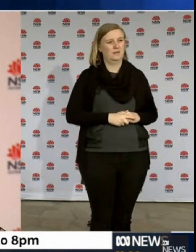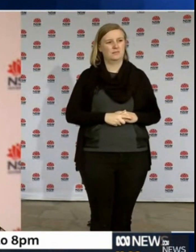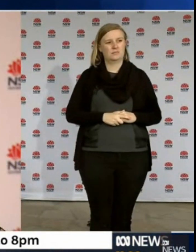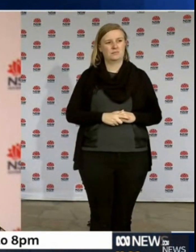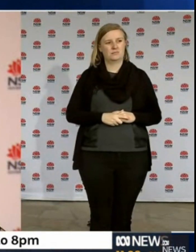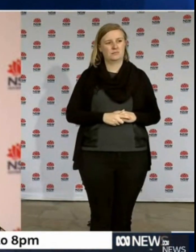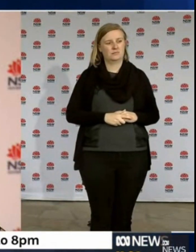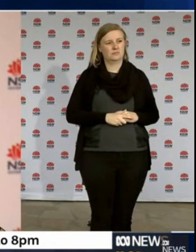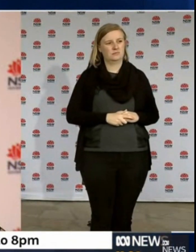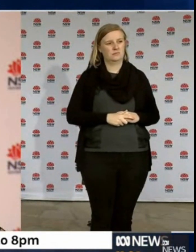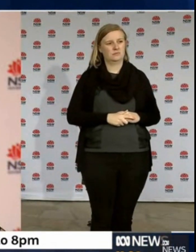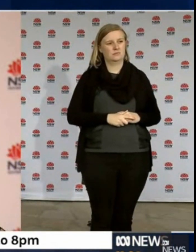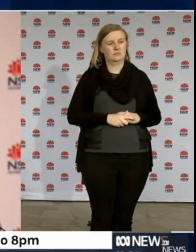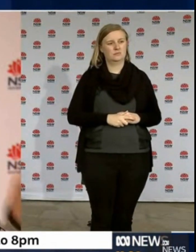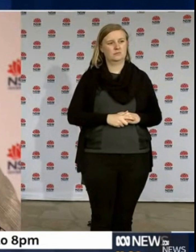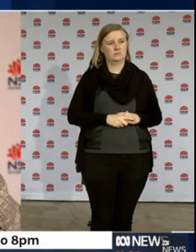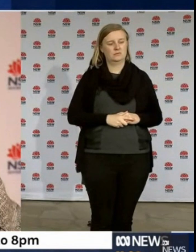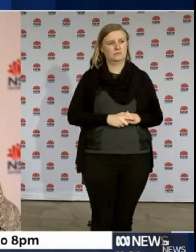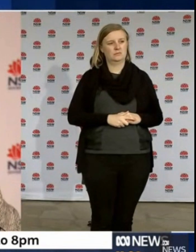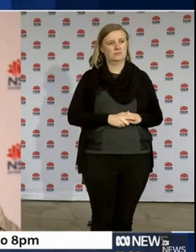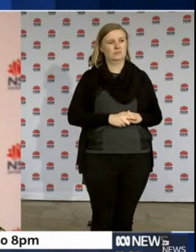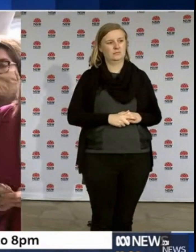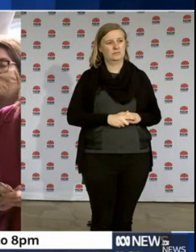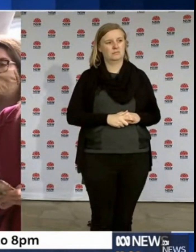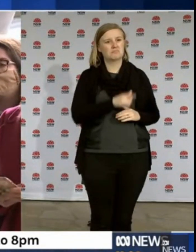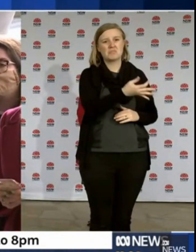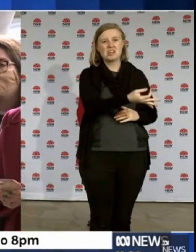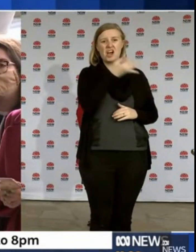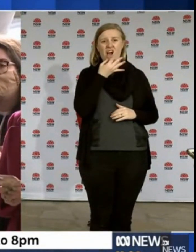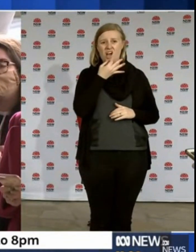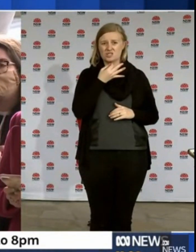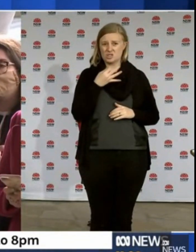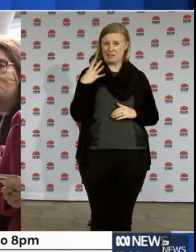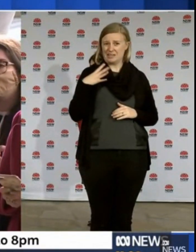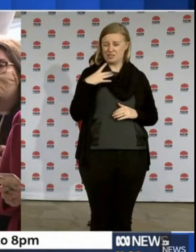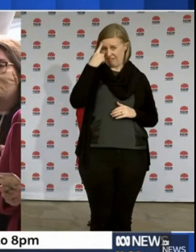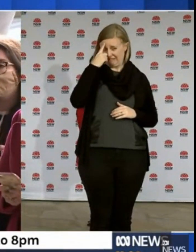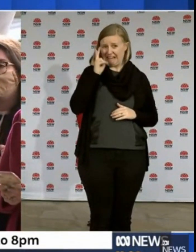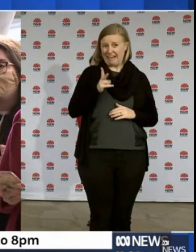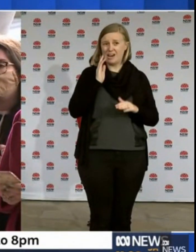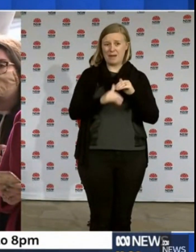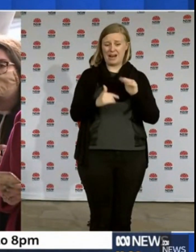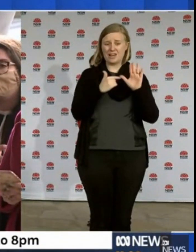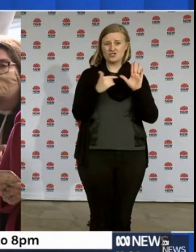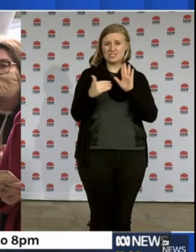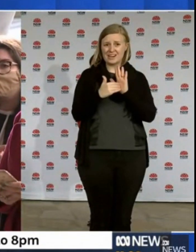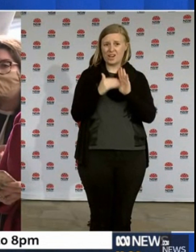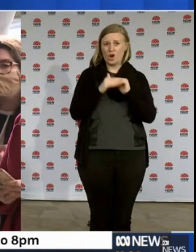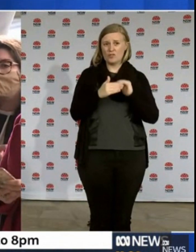think that ATAGI would or should have another look at AstraZeneca, given the risk matrix has changed in Australia